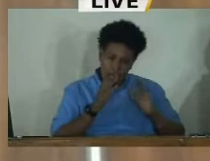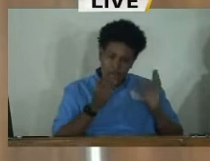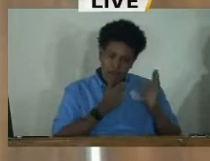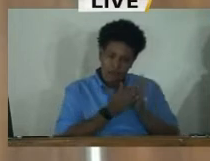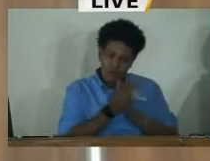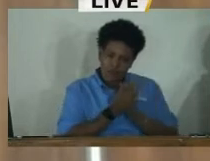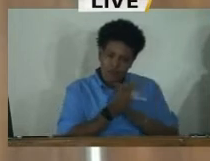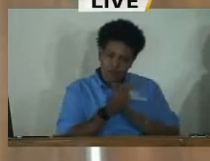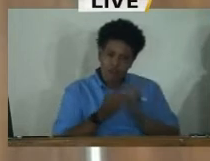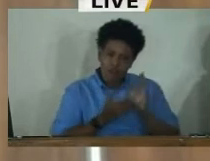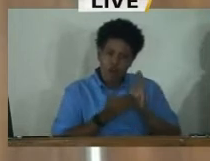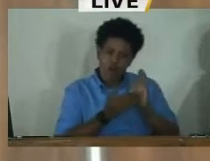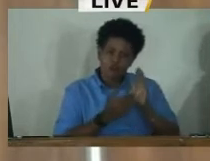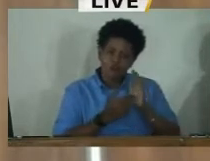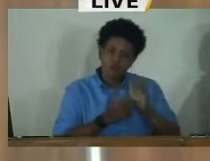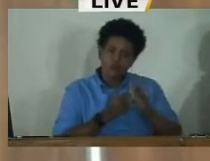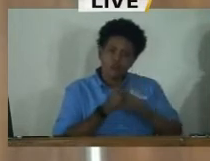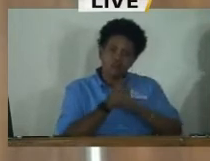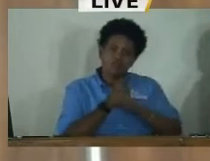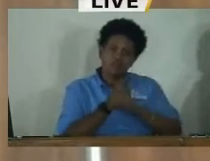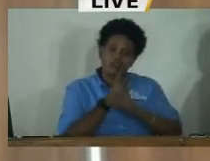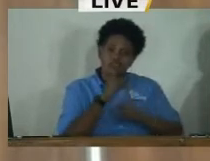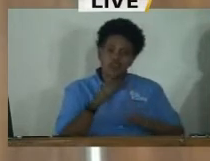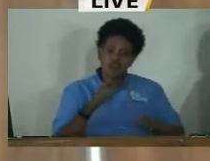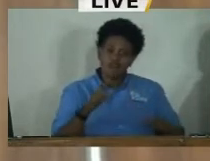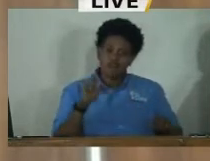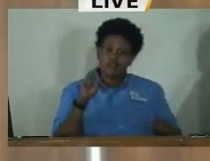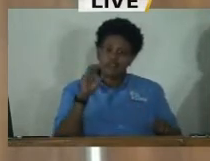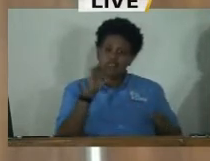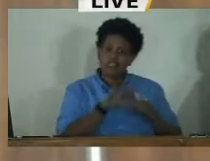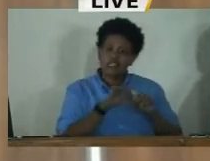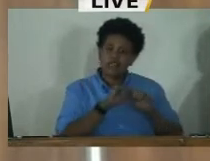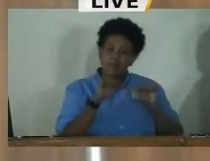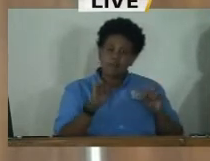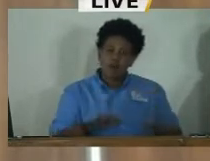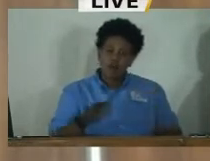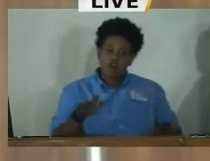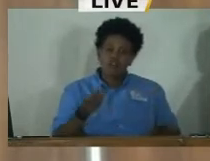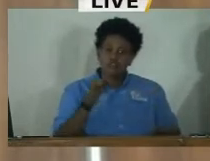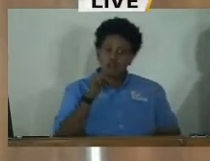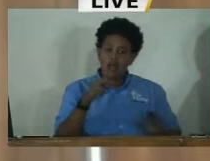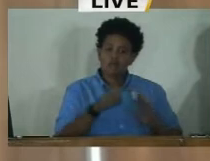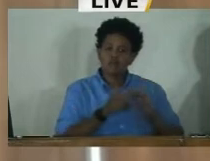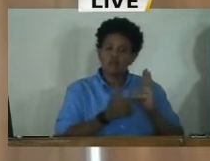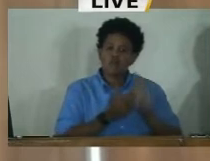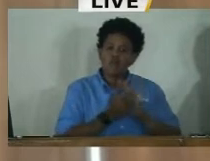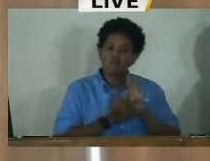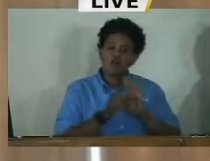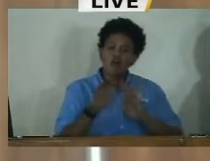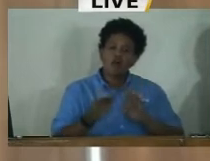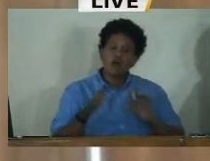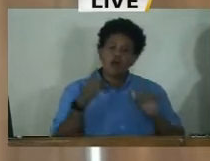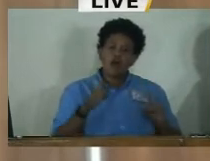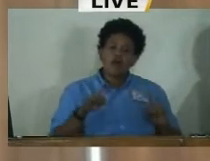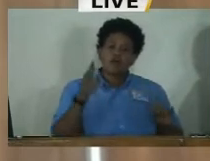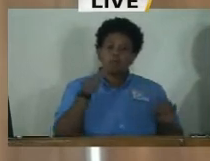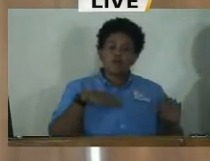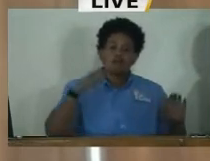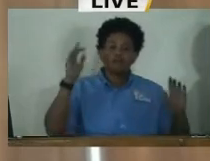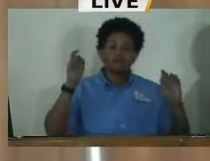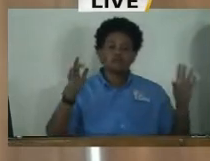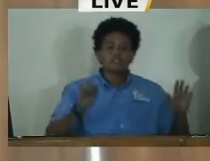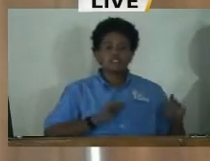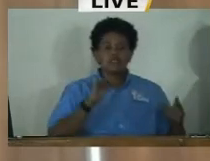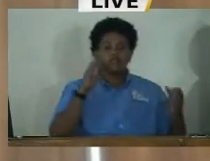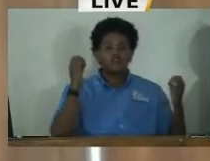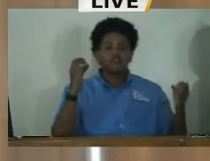often disguised as defense of democracy, human rights, and the rule of law. Madam Speaker, I've had